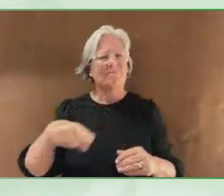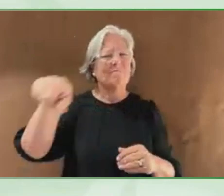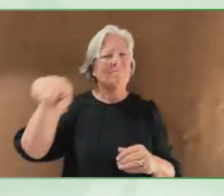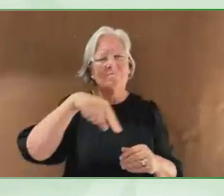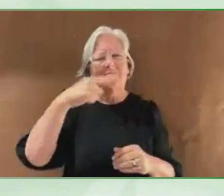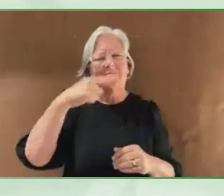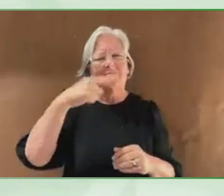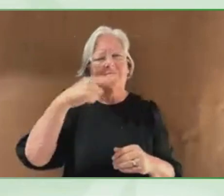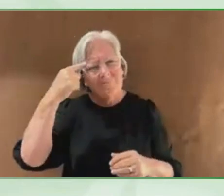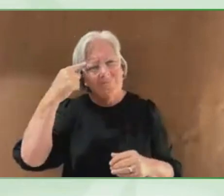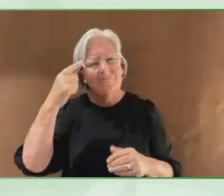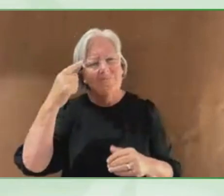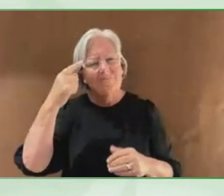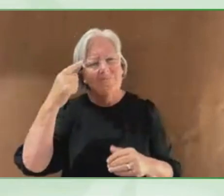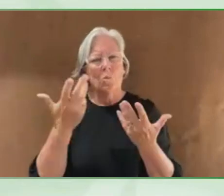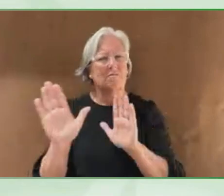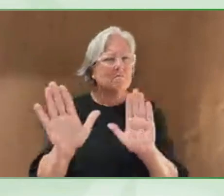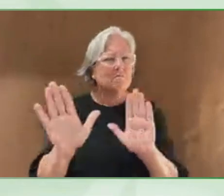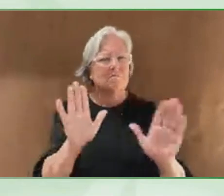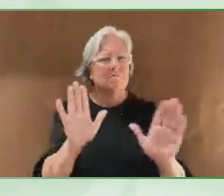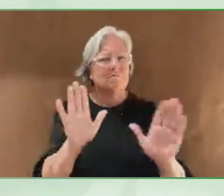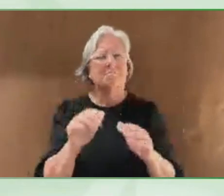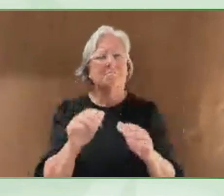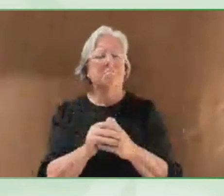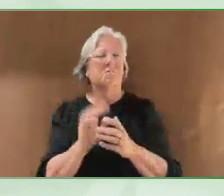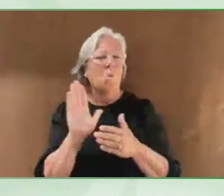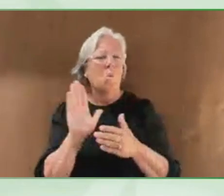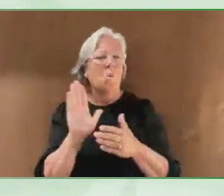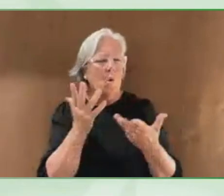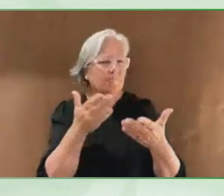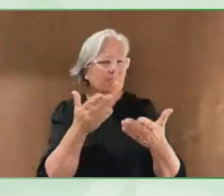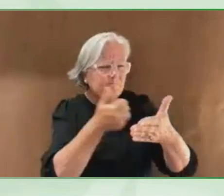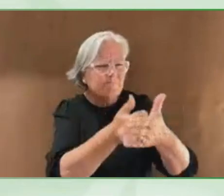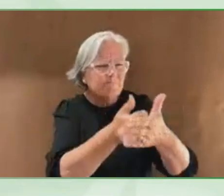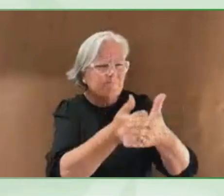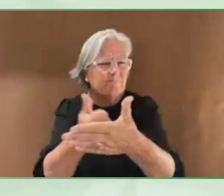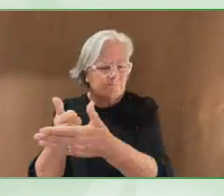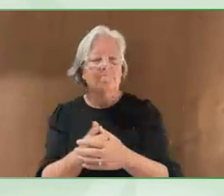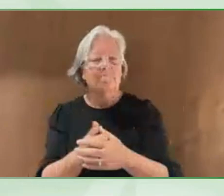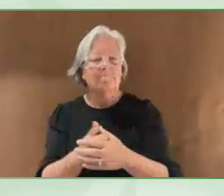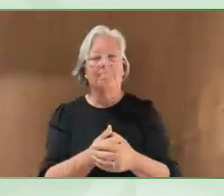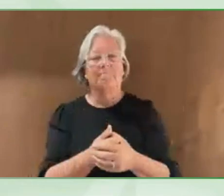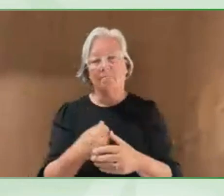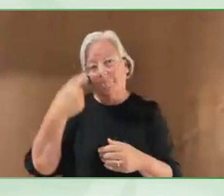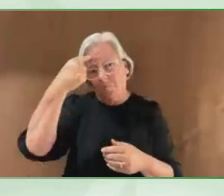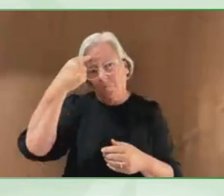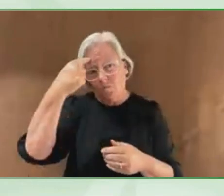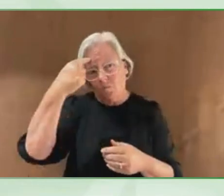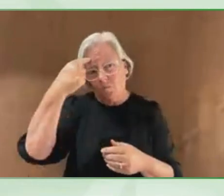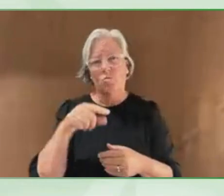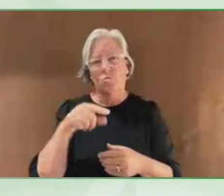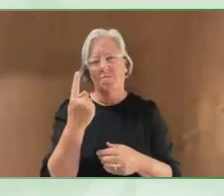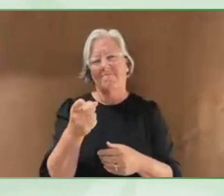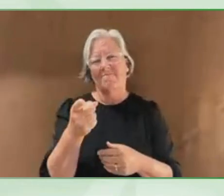faced. One of the great things, I think it's a lovely one that we do in Bayer, is we create